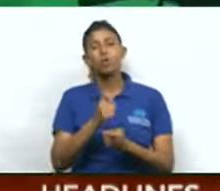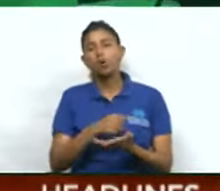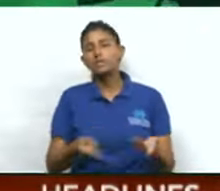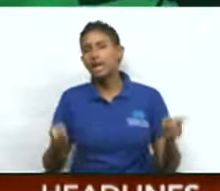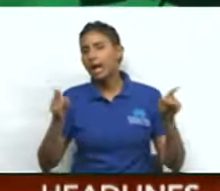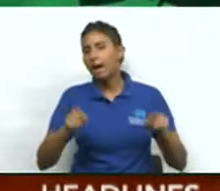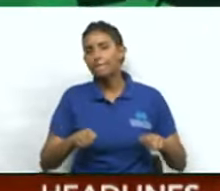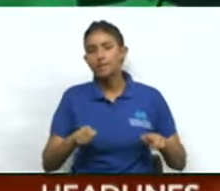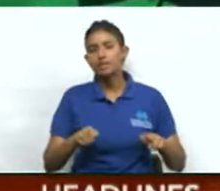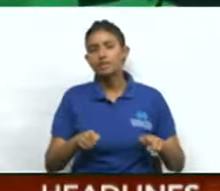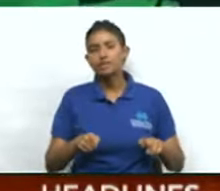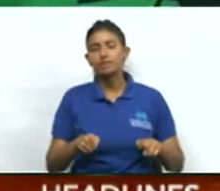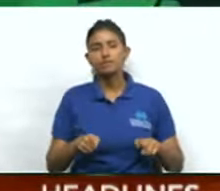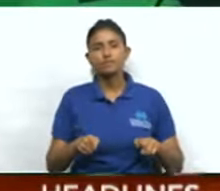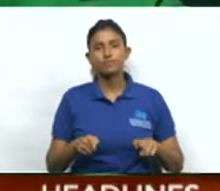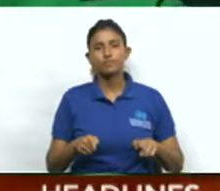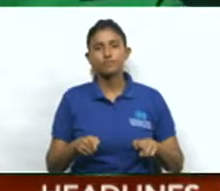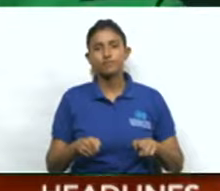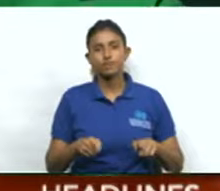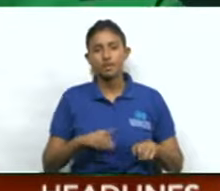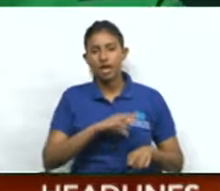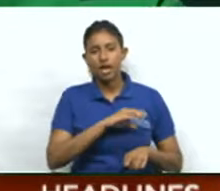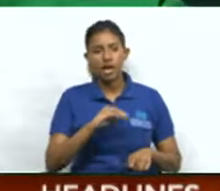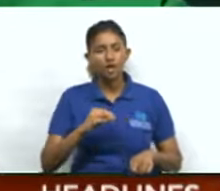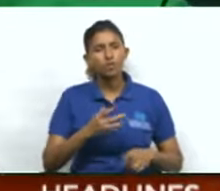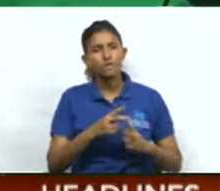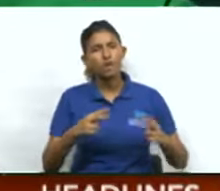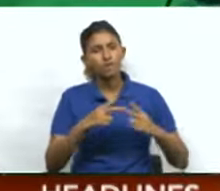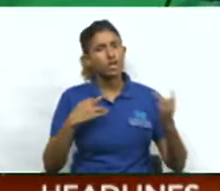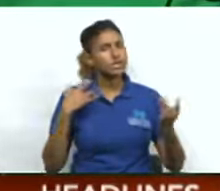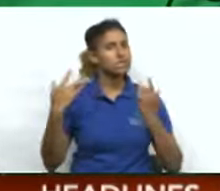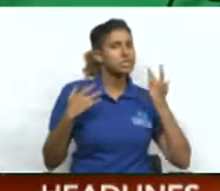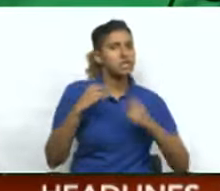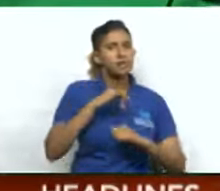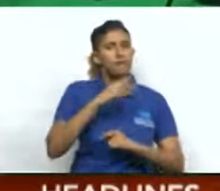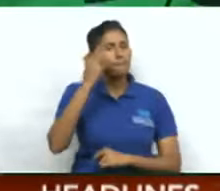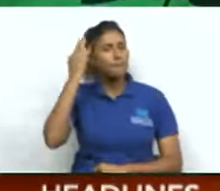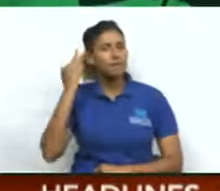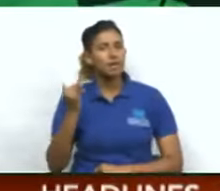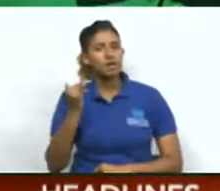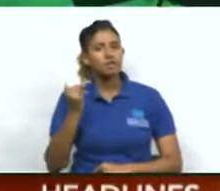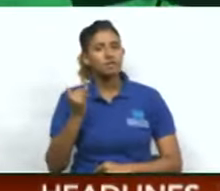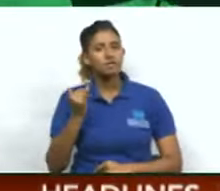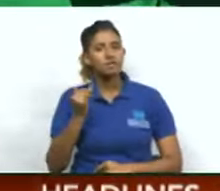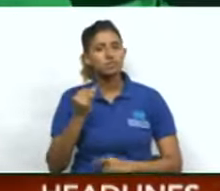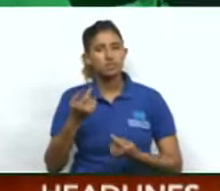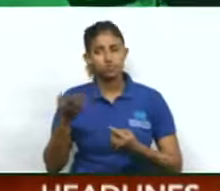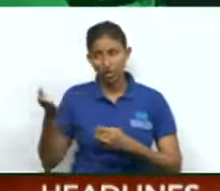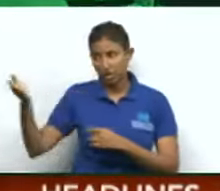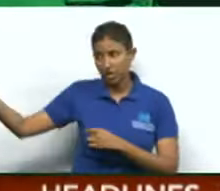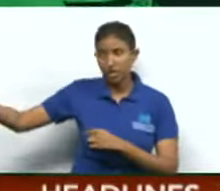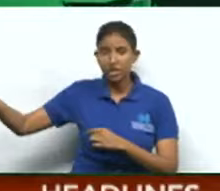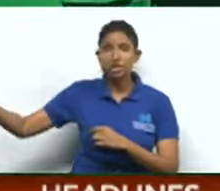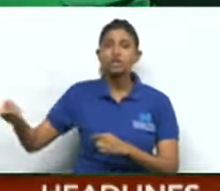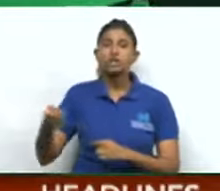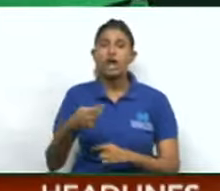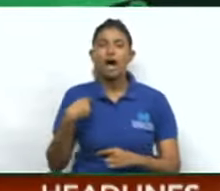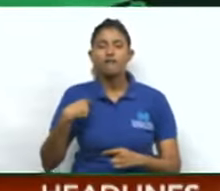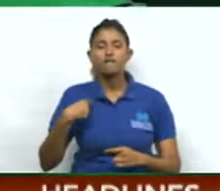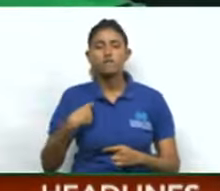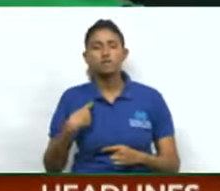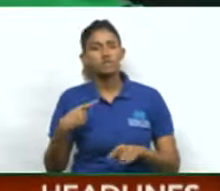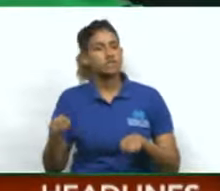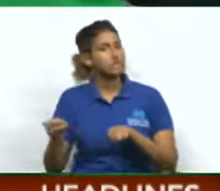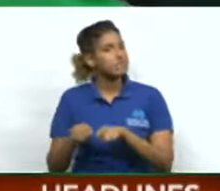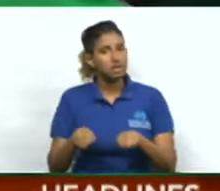home. And we are extremely concerned because of the fact, not too far from here, we had the same